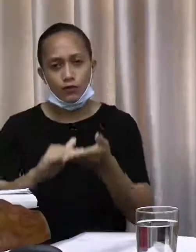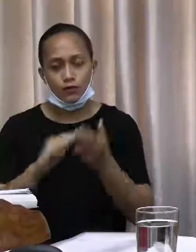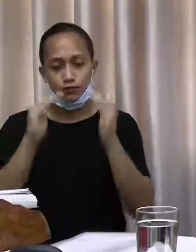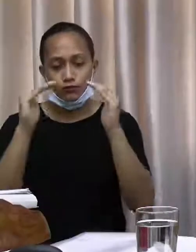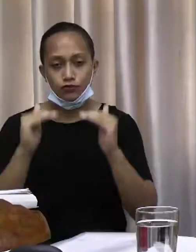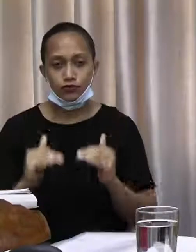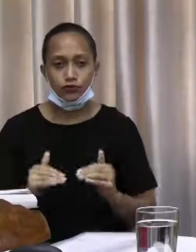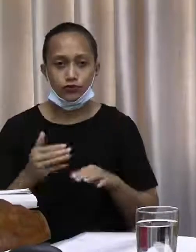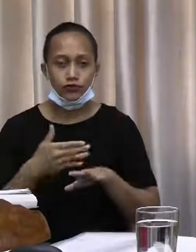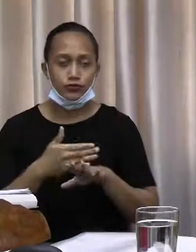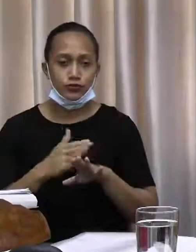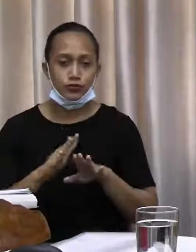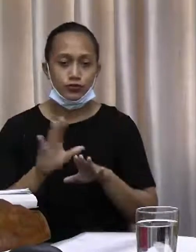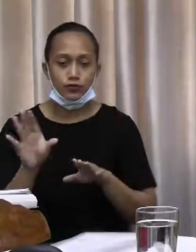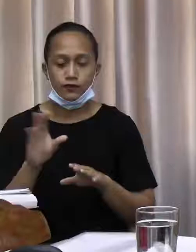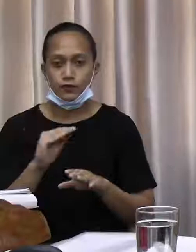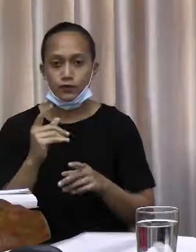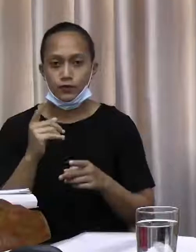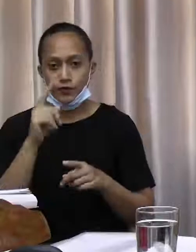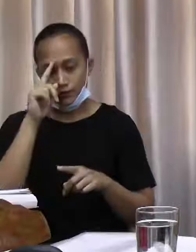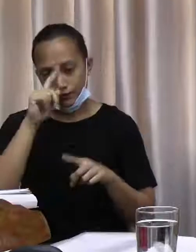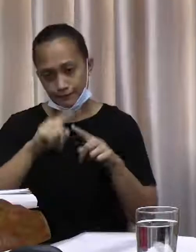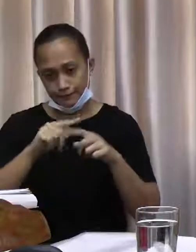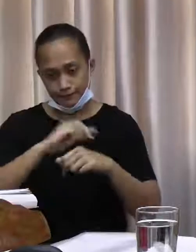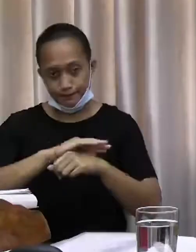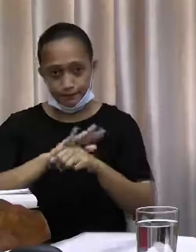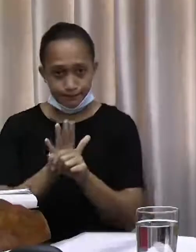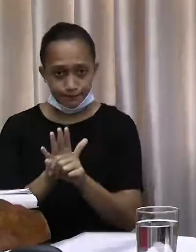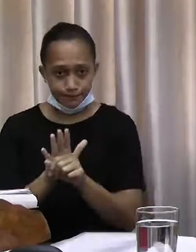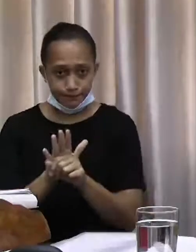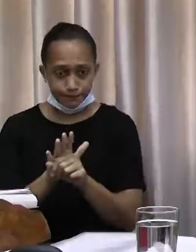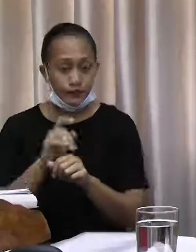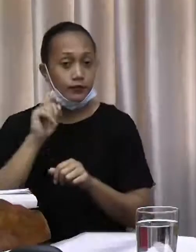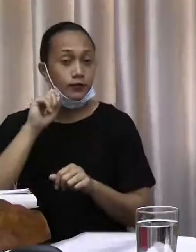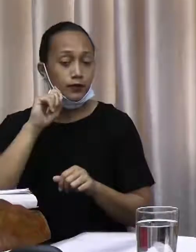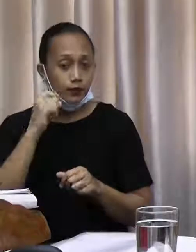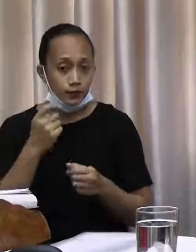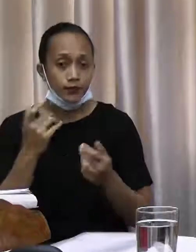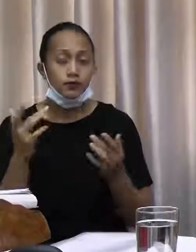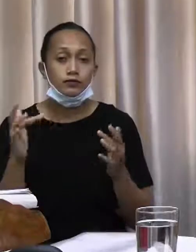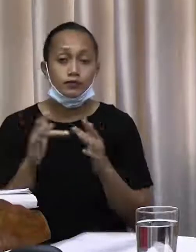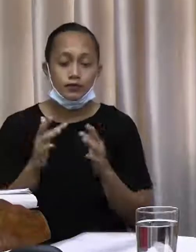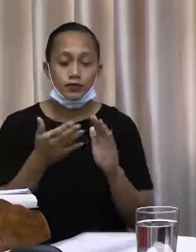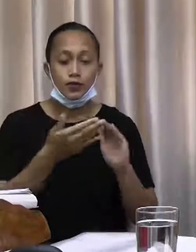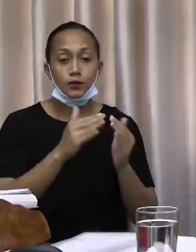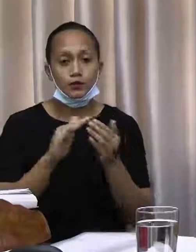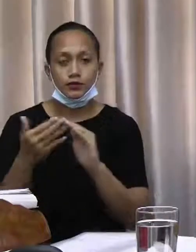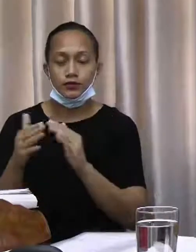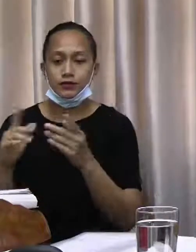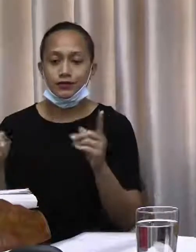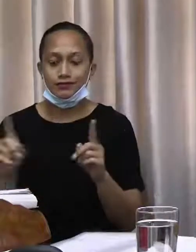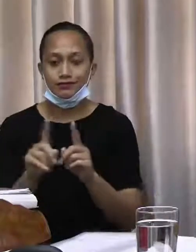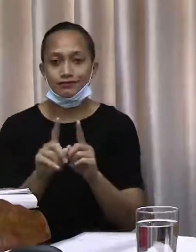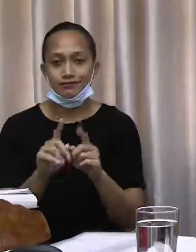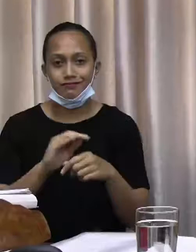reduce new infections and will subsequently contain community transmission.